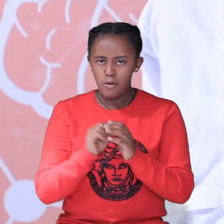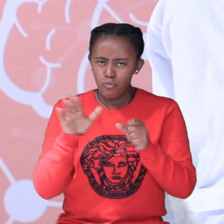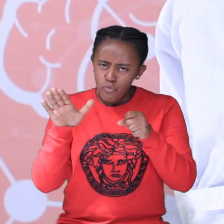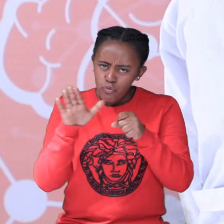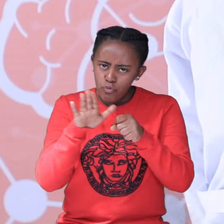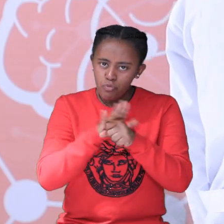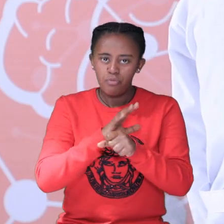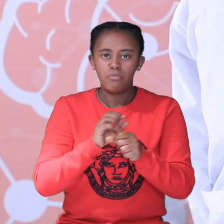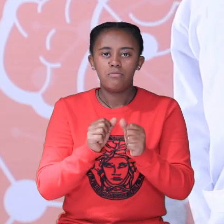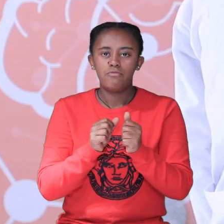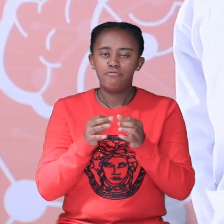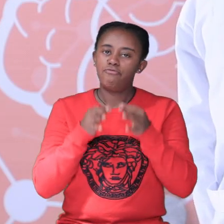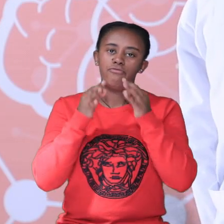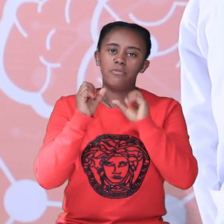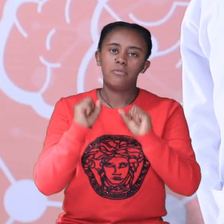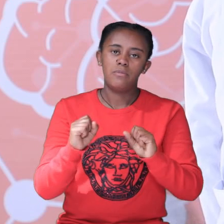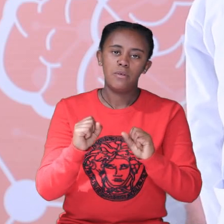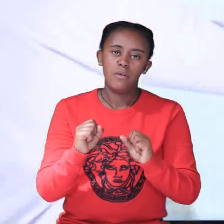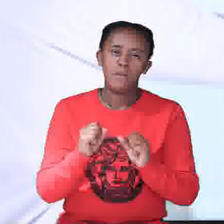completely.